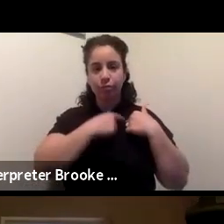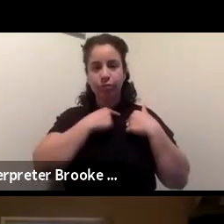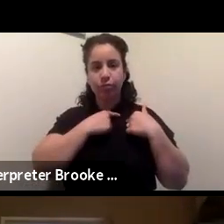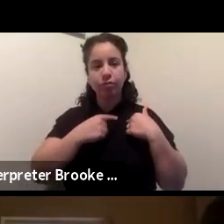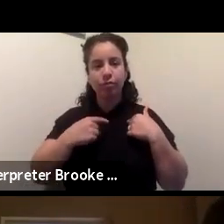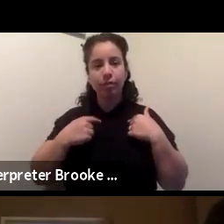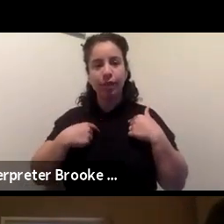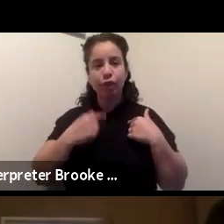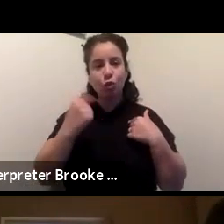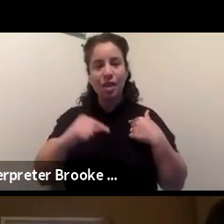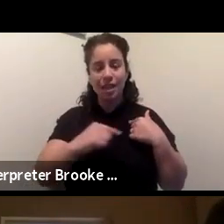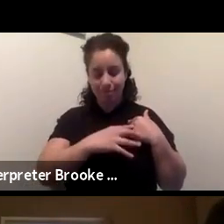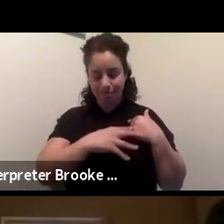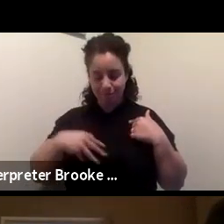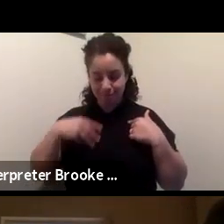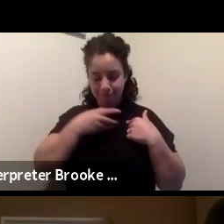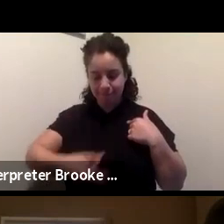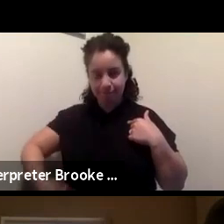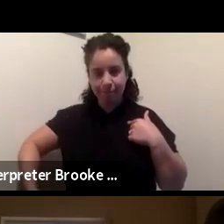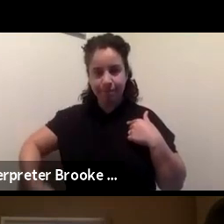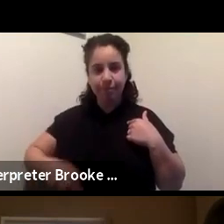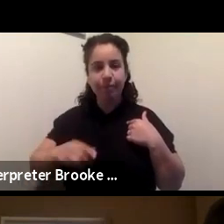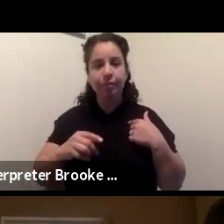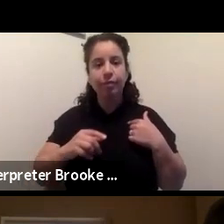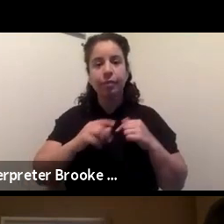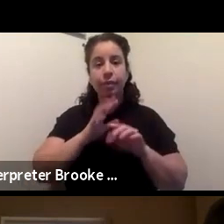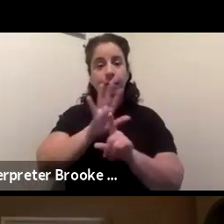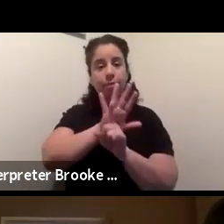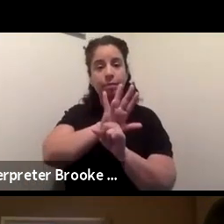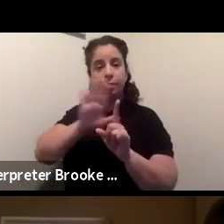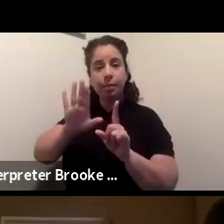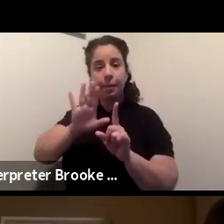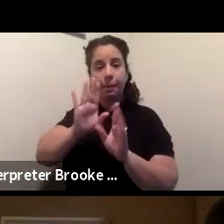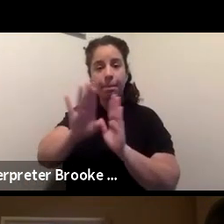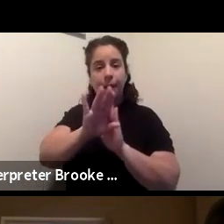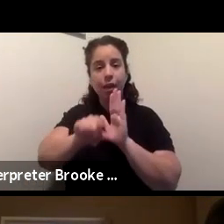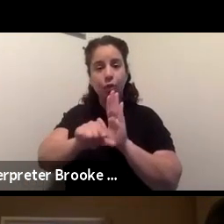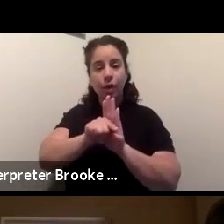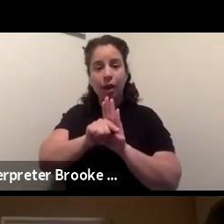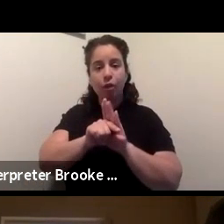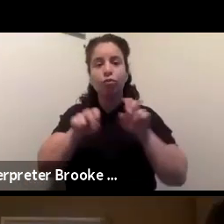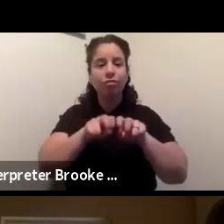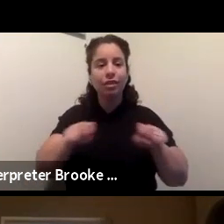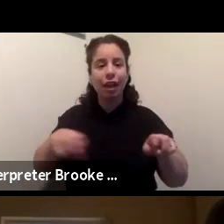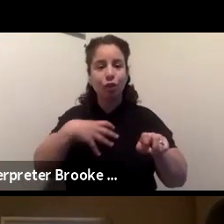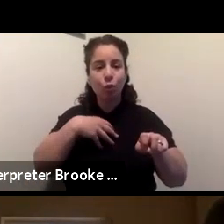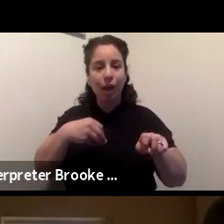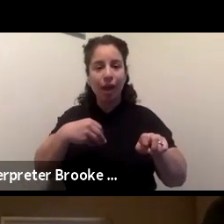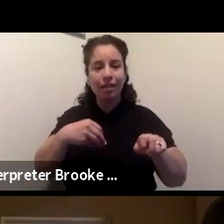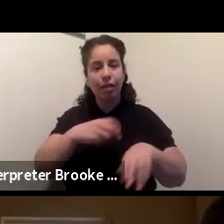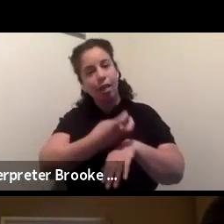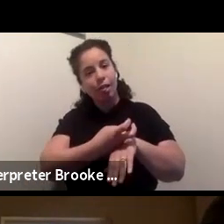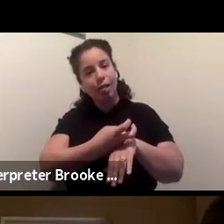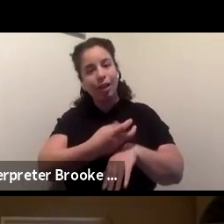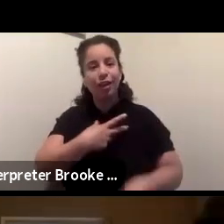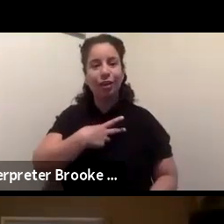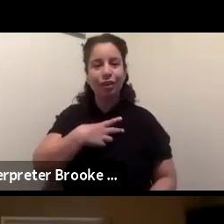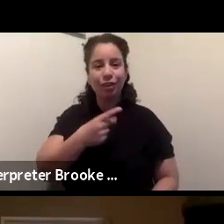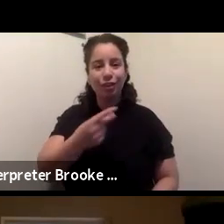diagonal lines. Behind me is a white couch, a white dog, a yellow